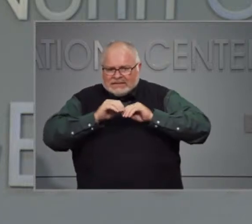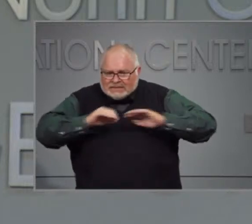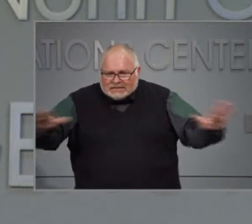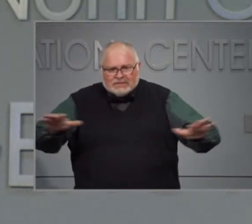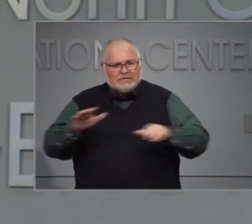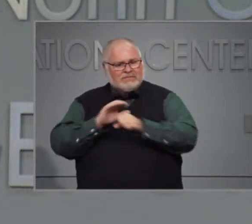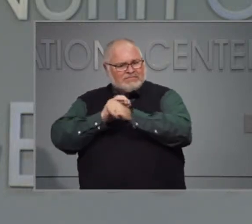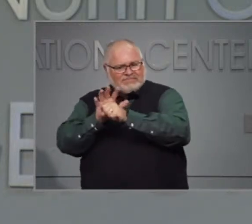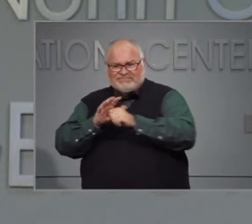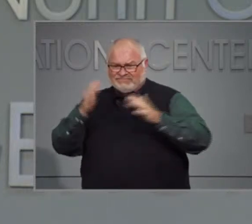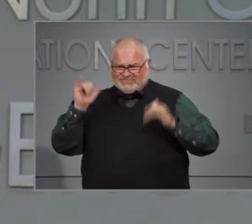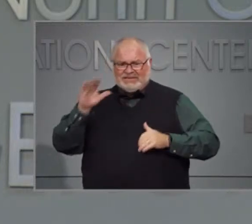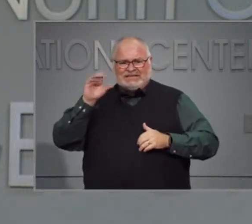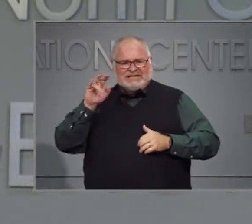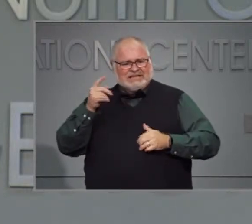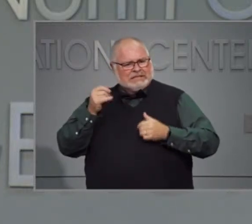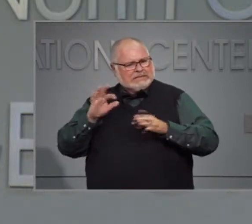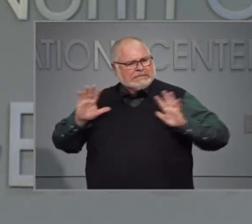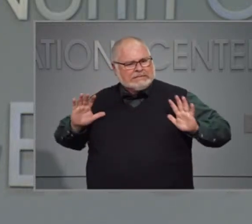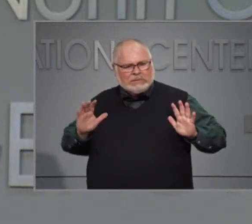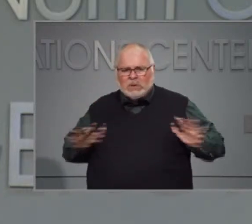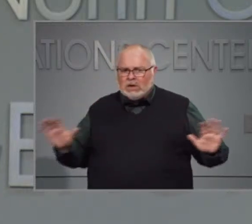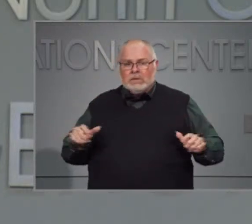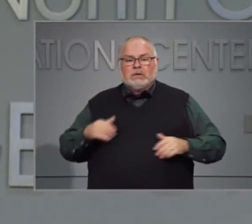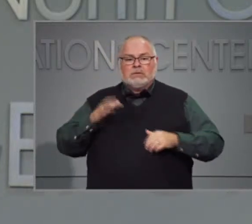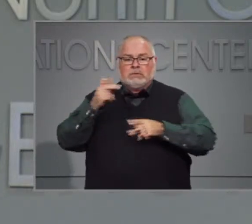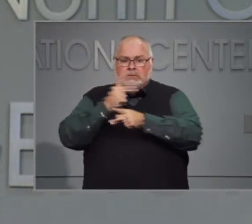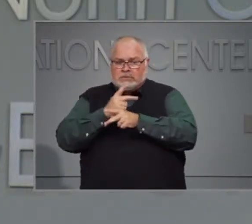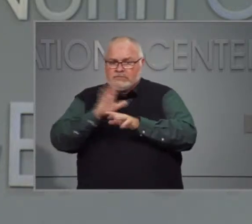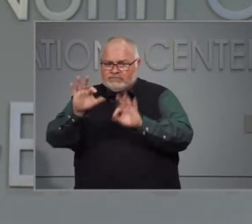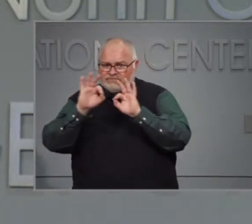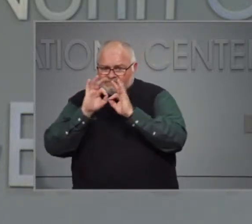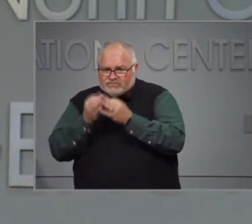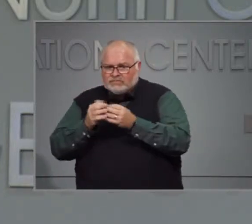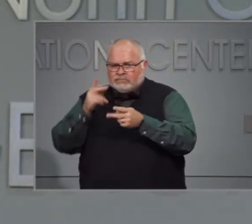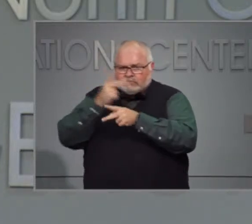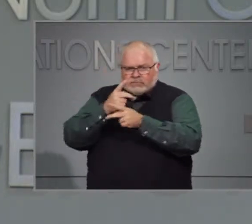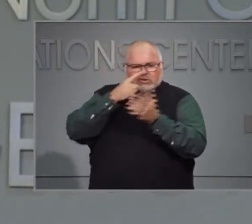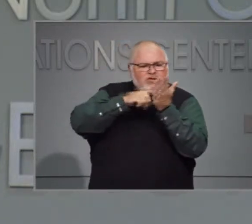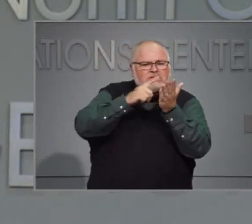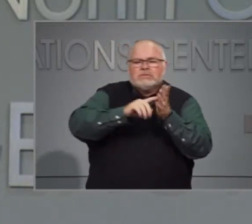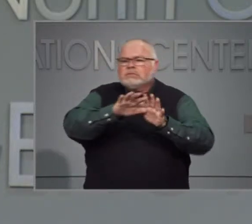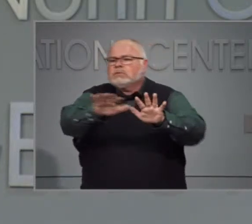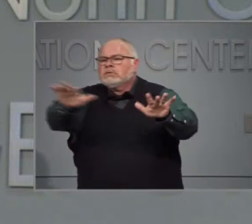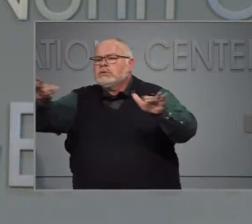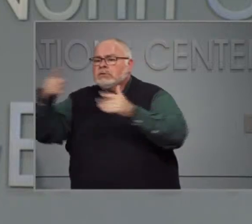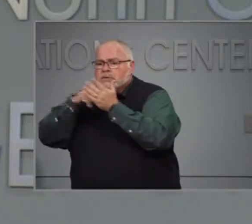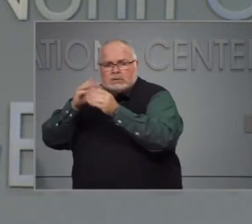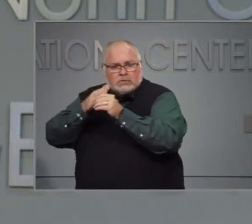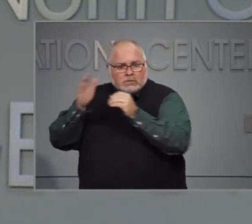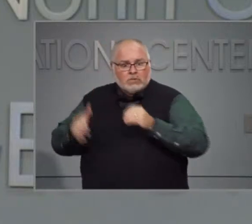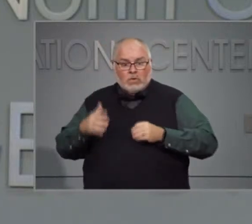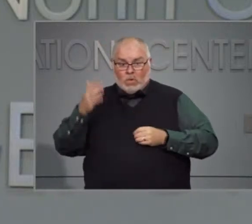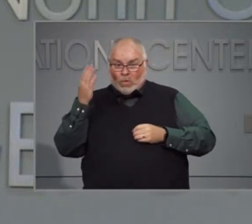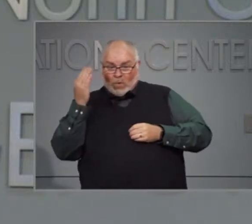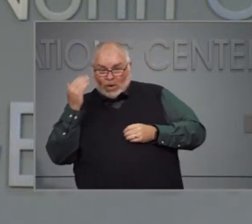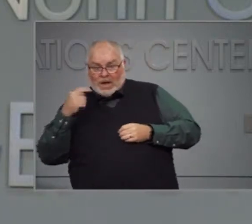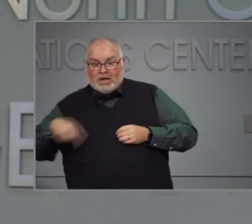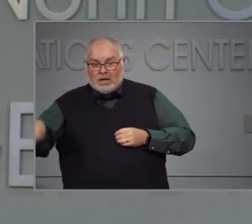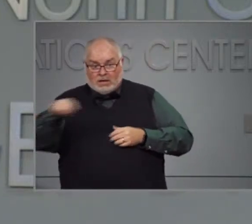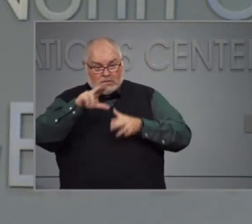COVID-19. And as always, don't forget to look out for your family, friends, and neighbors during the pandemic and the cleanup from